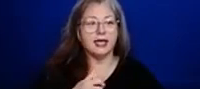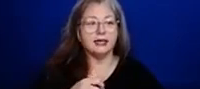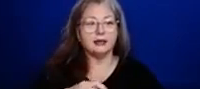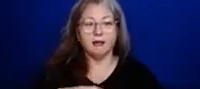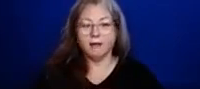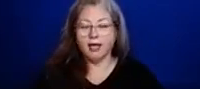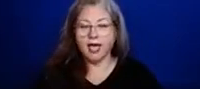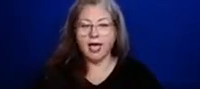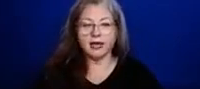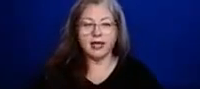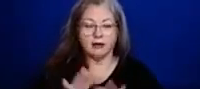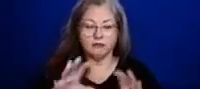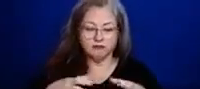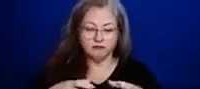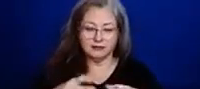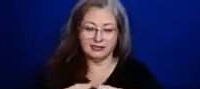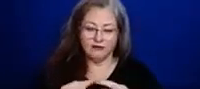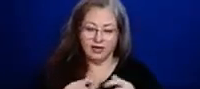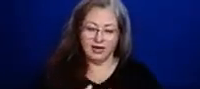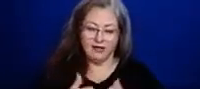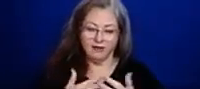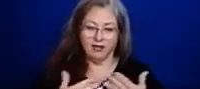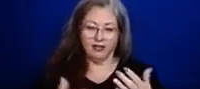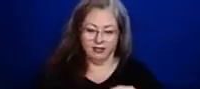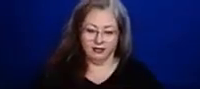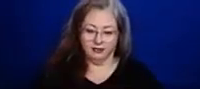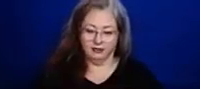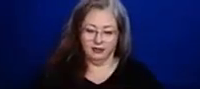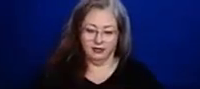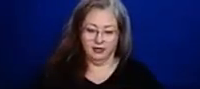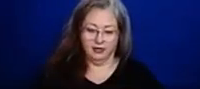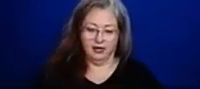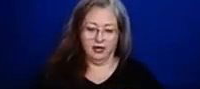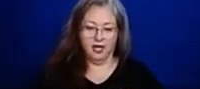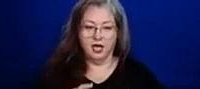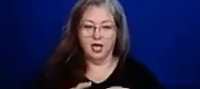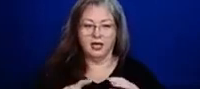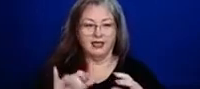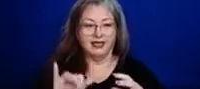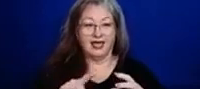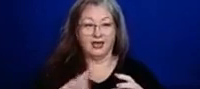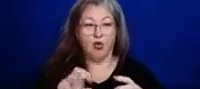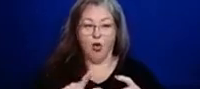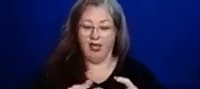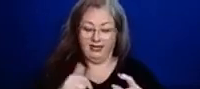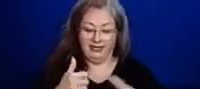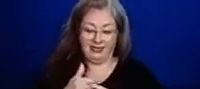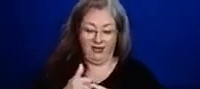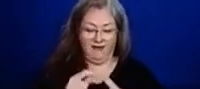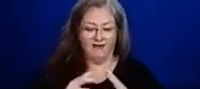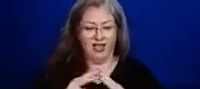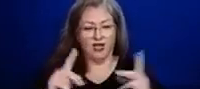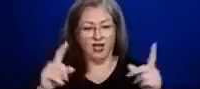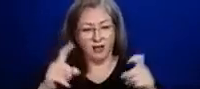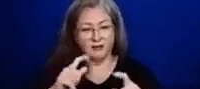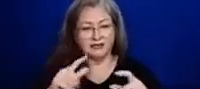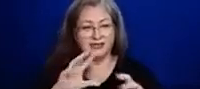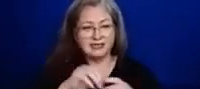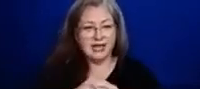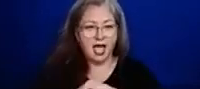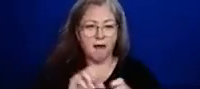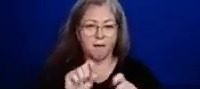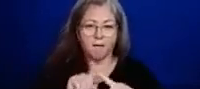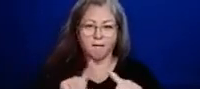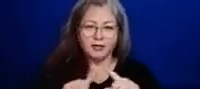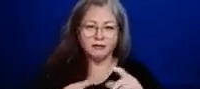planet of living things. You know, a coral arrecife is very, very complicated. It has many beings that